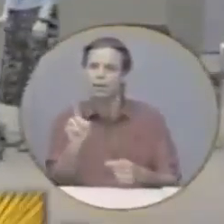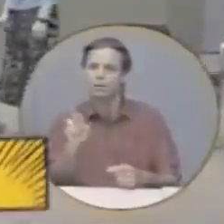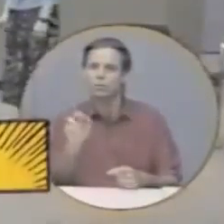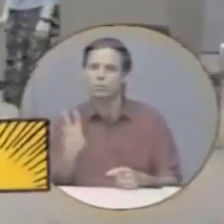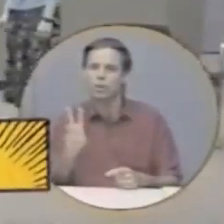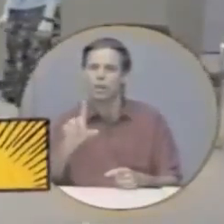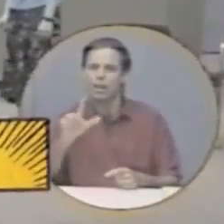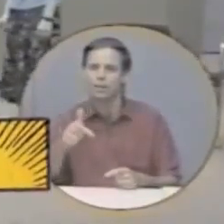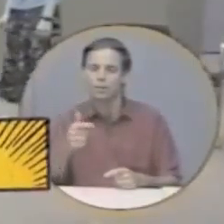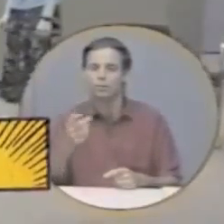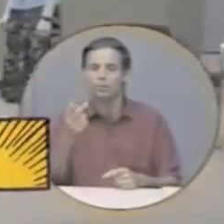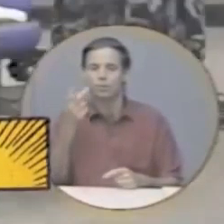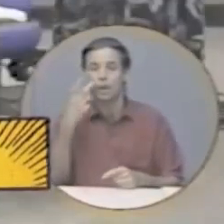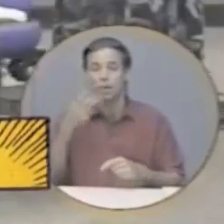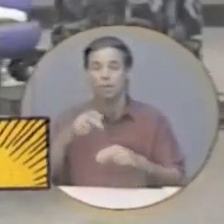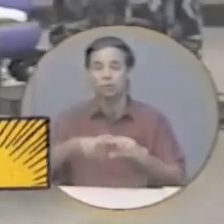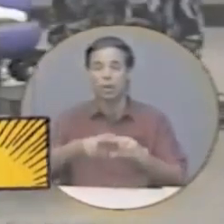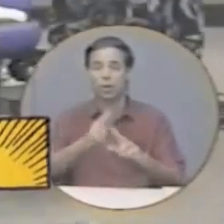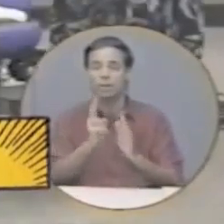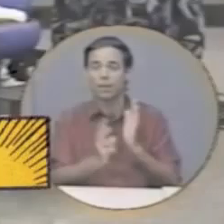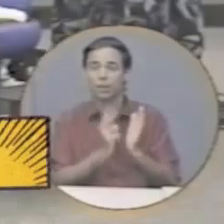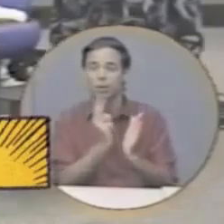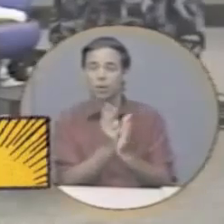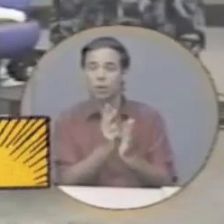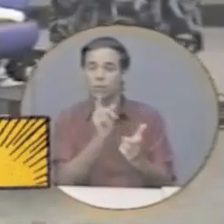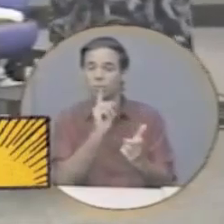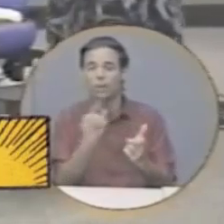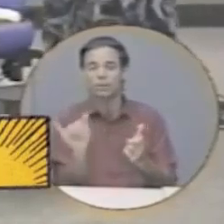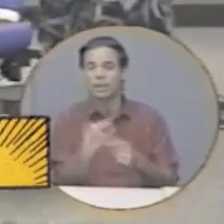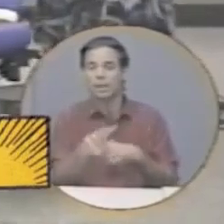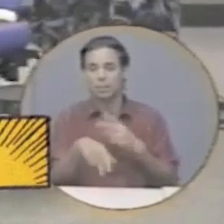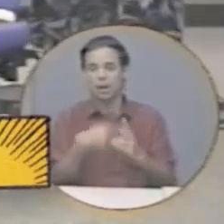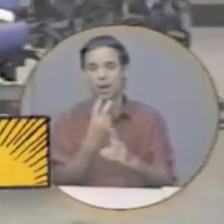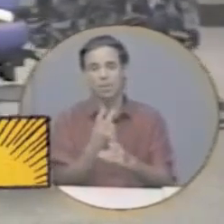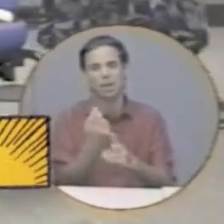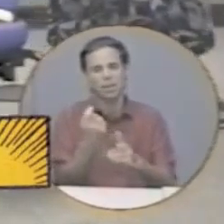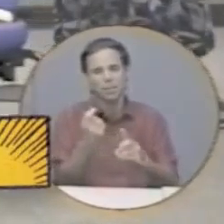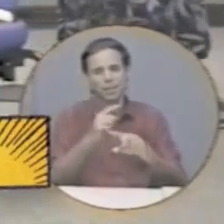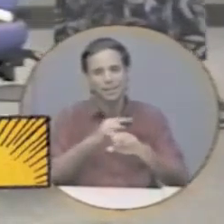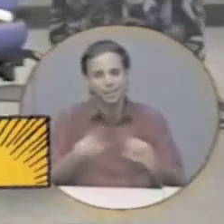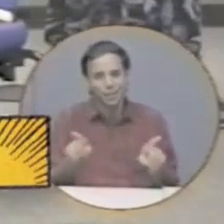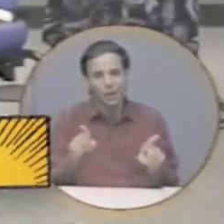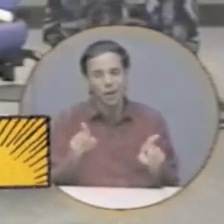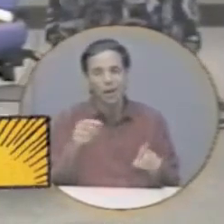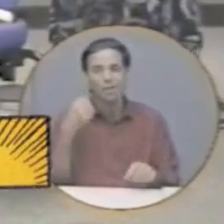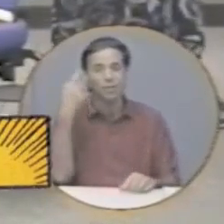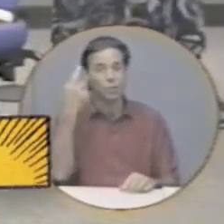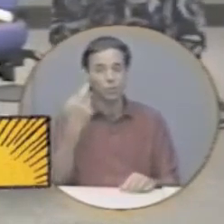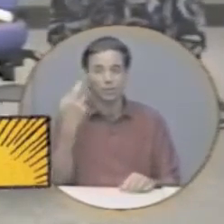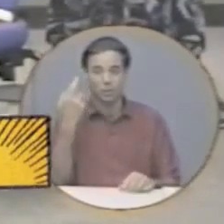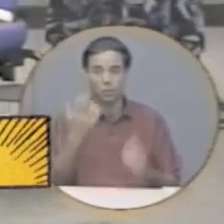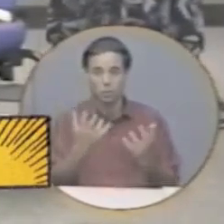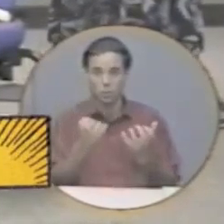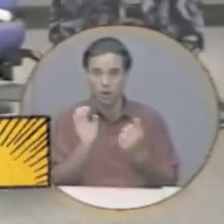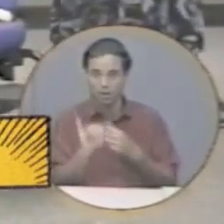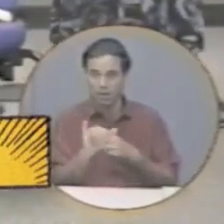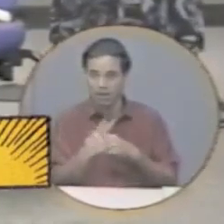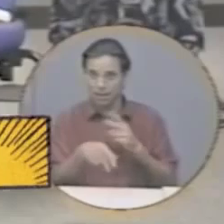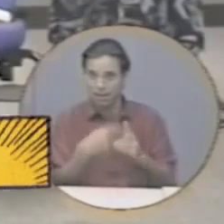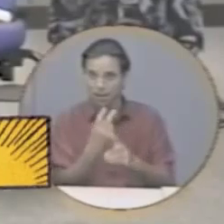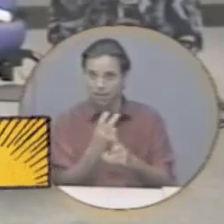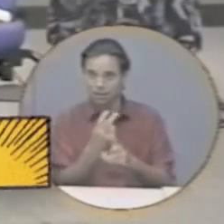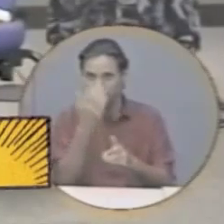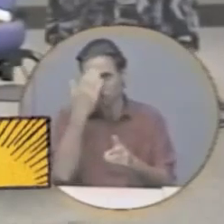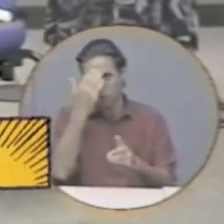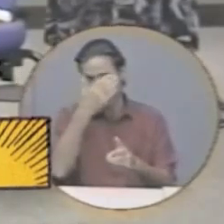is basically the same style, but a little bit different. The reason that we wanted to get it was,